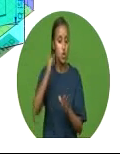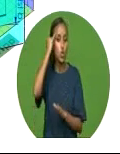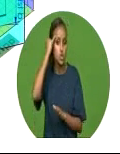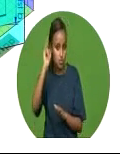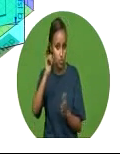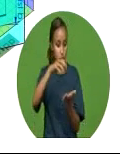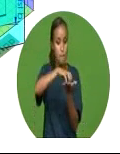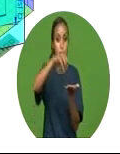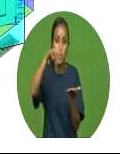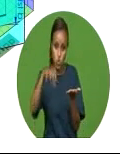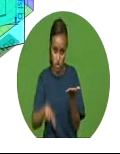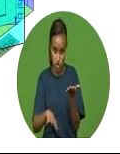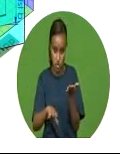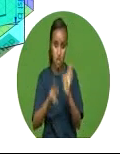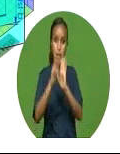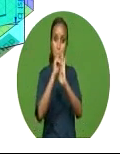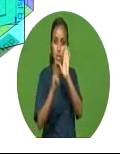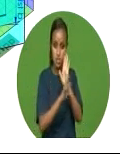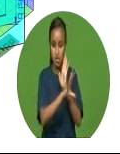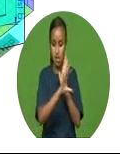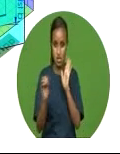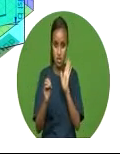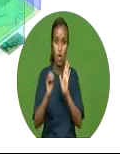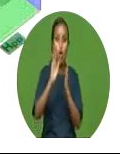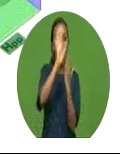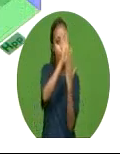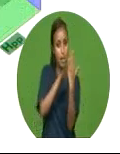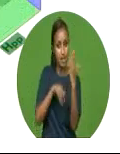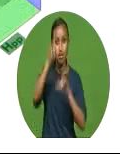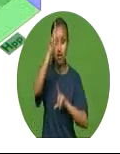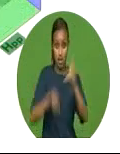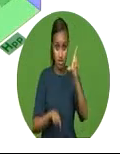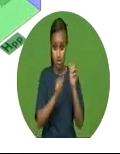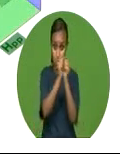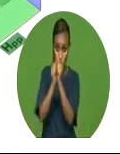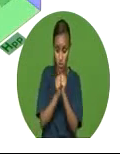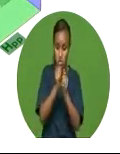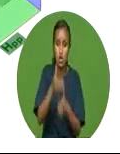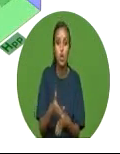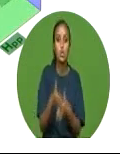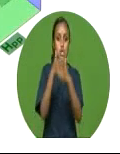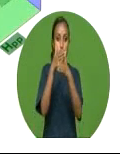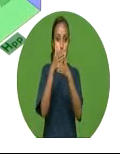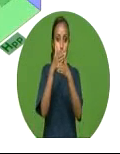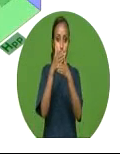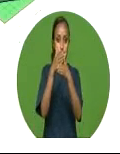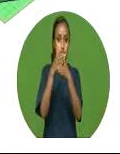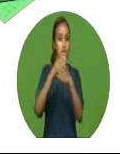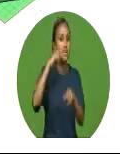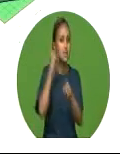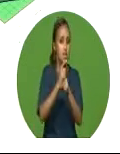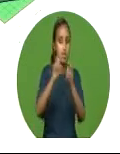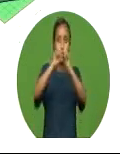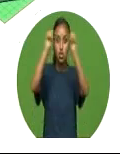projection, principal and oblique lines, along with the construction of true length